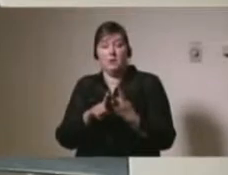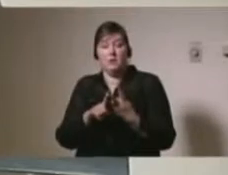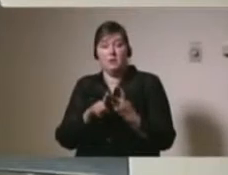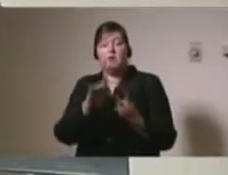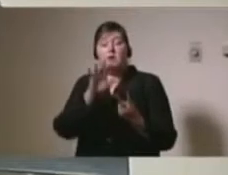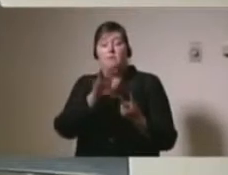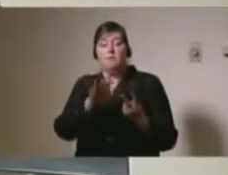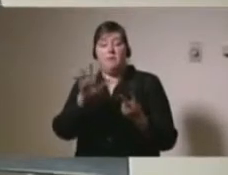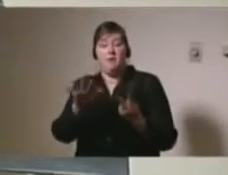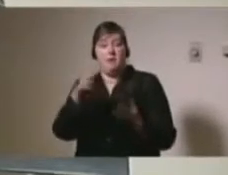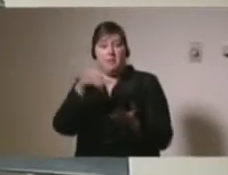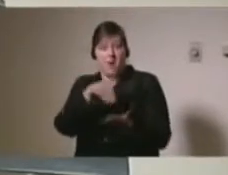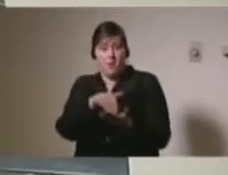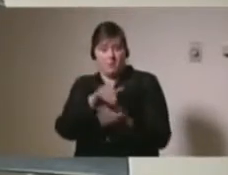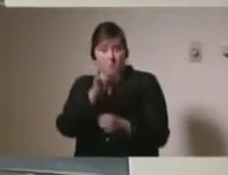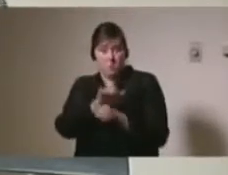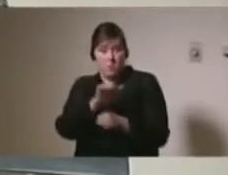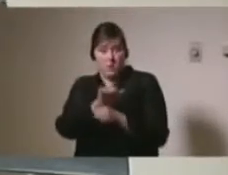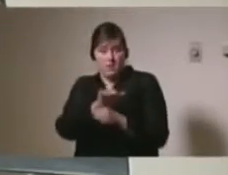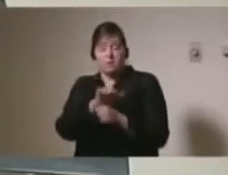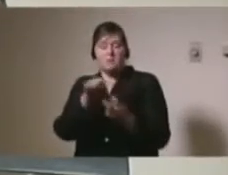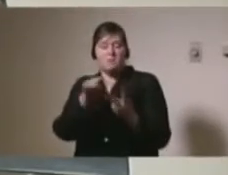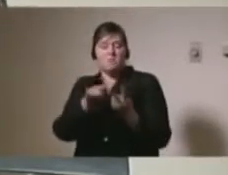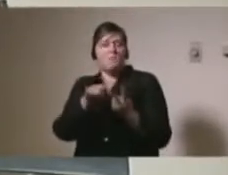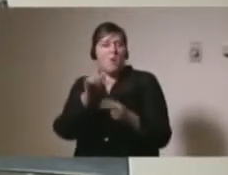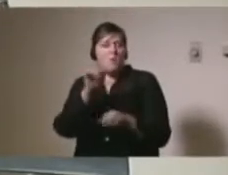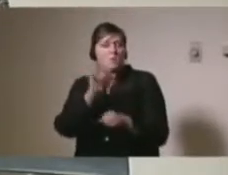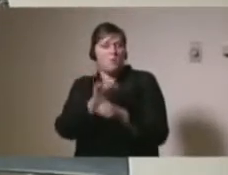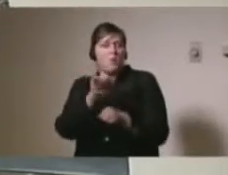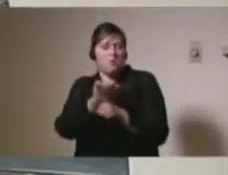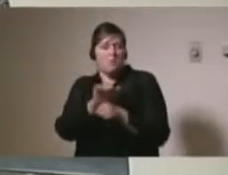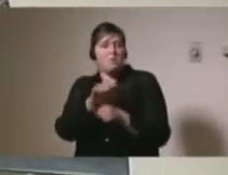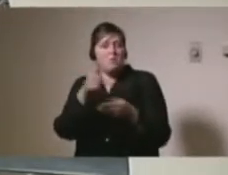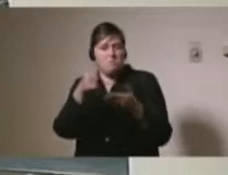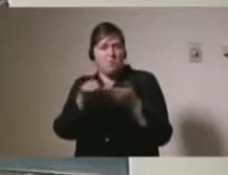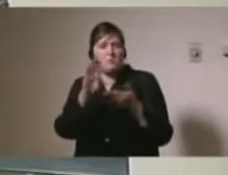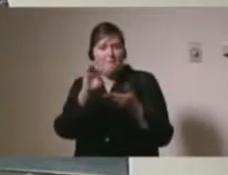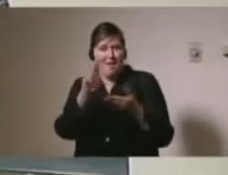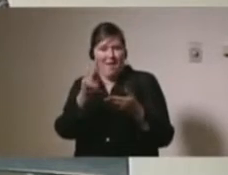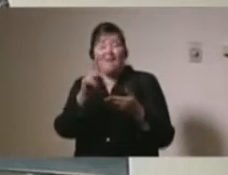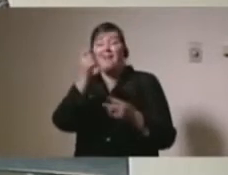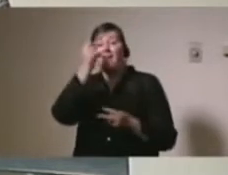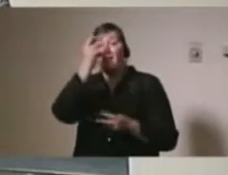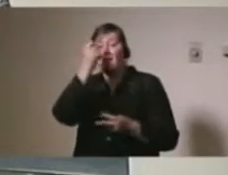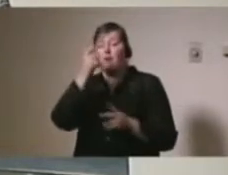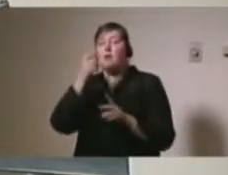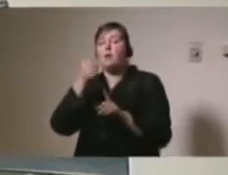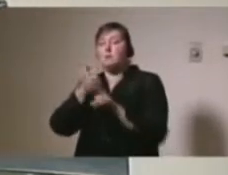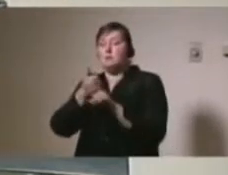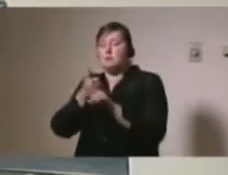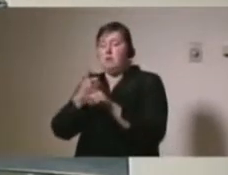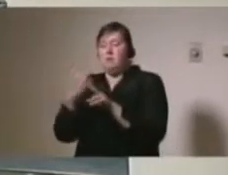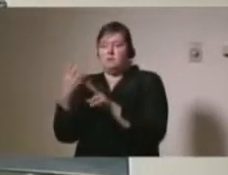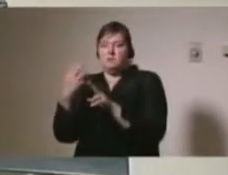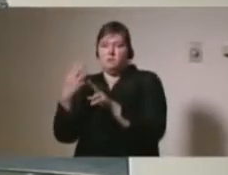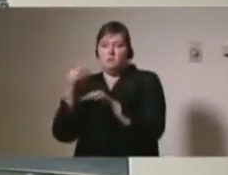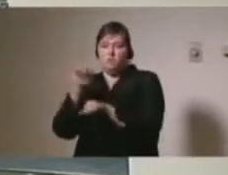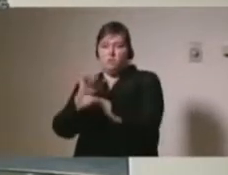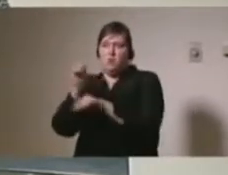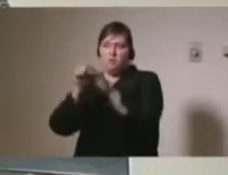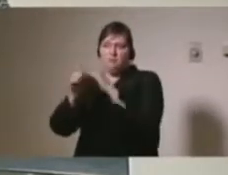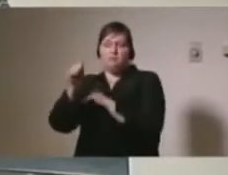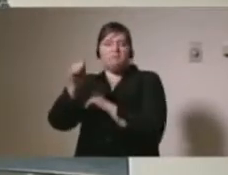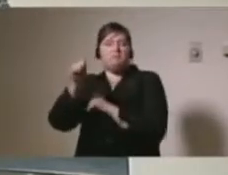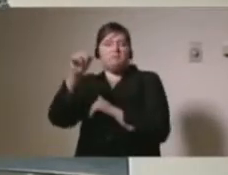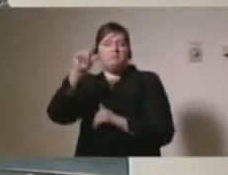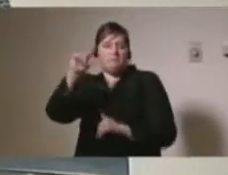55,000 employees who work for the postal bank, are seen as state employees. So in 20